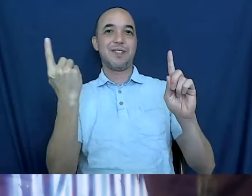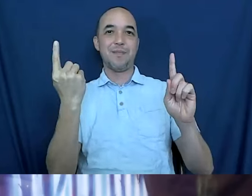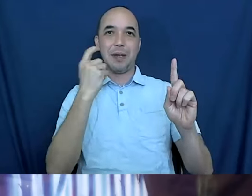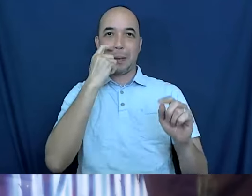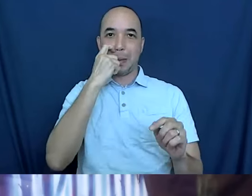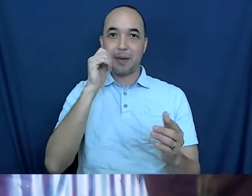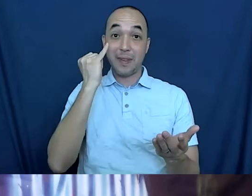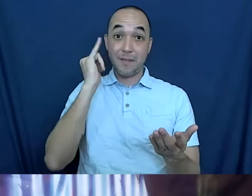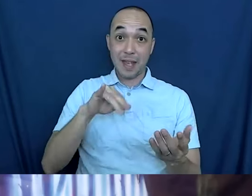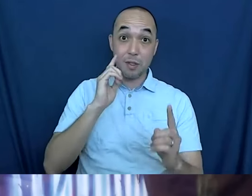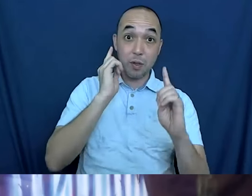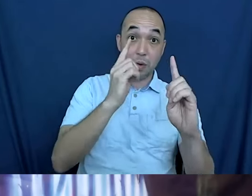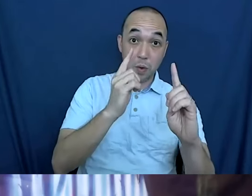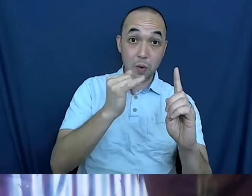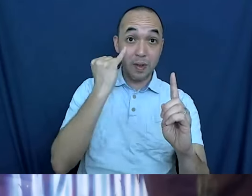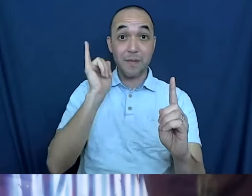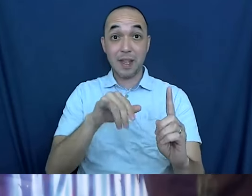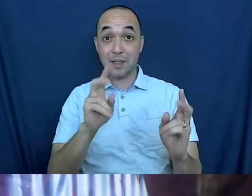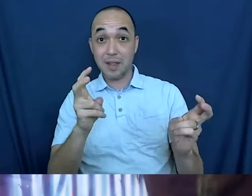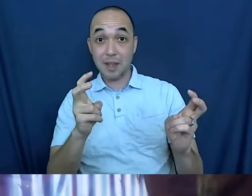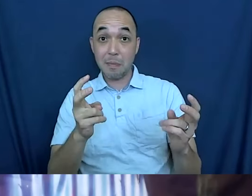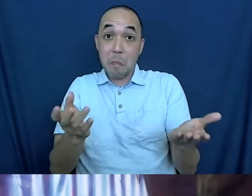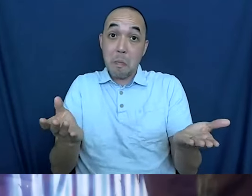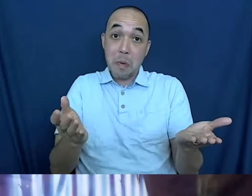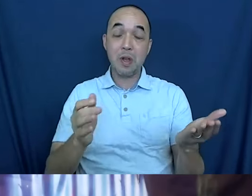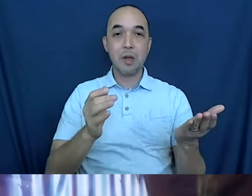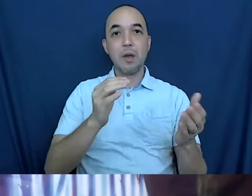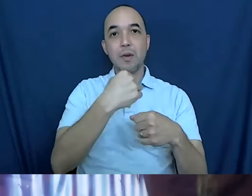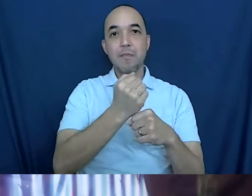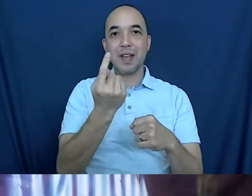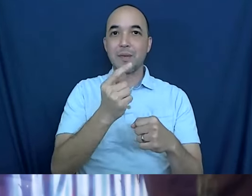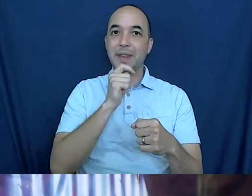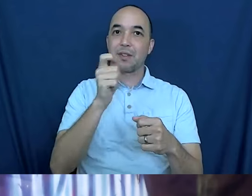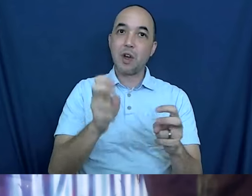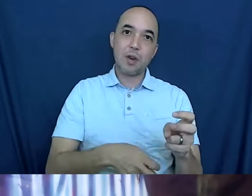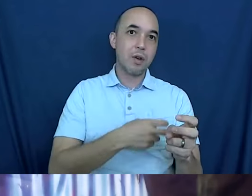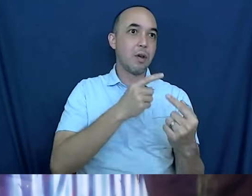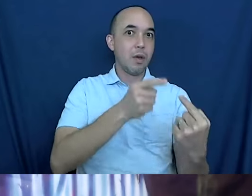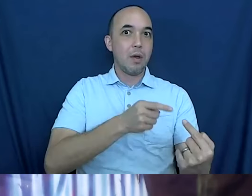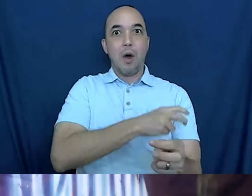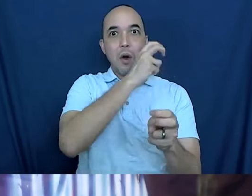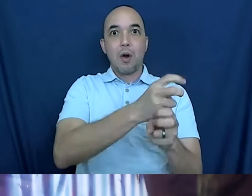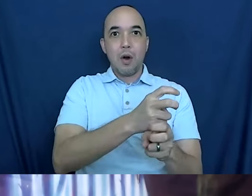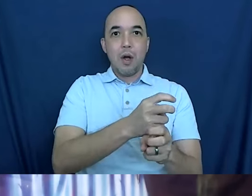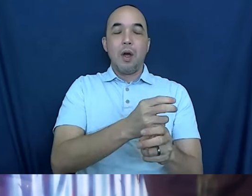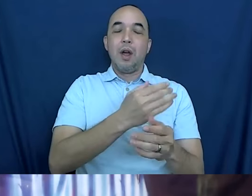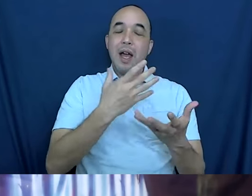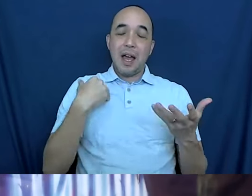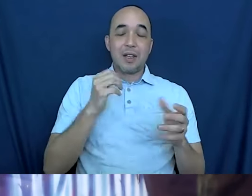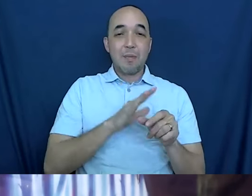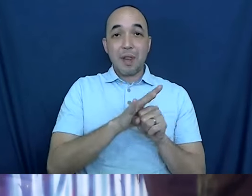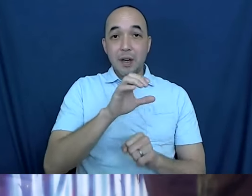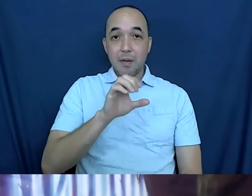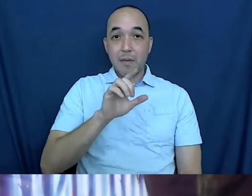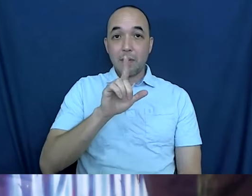to make that the theme of it, even if it's just for you, you make something that's not necessarily too difficult. There's plenty of clues around it, and you give them